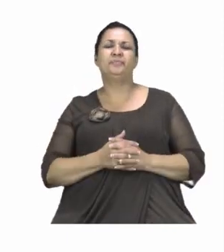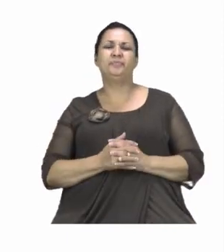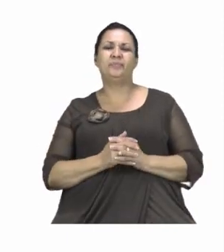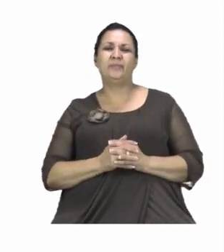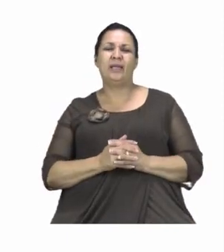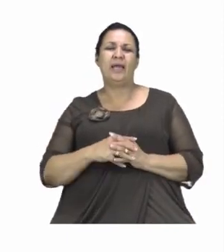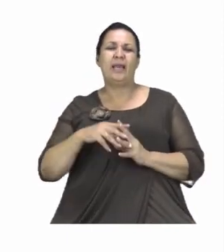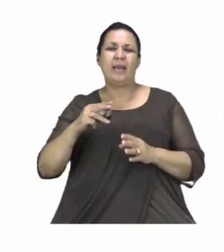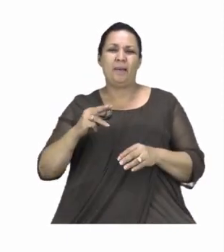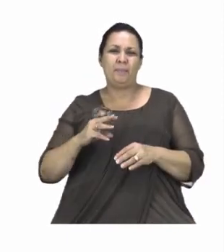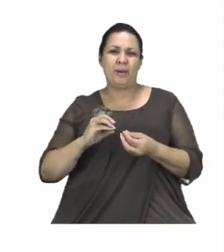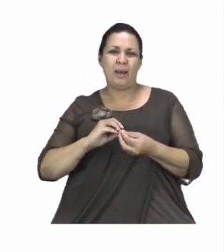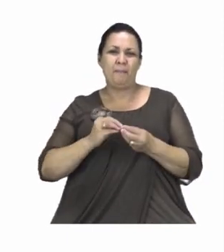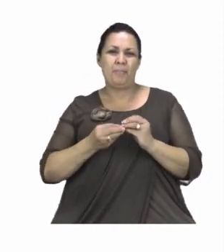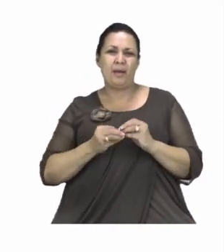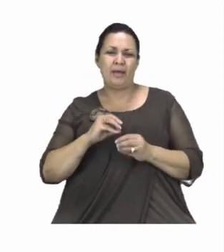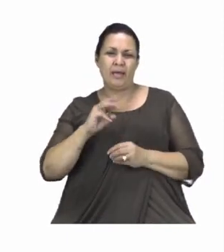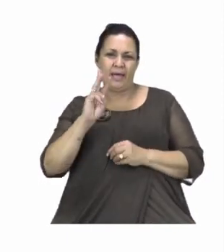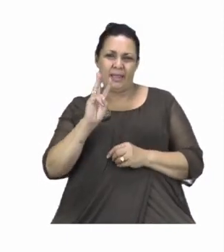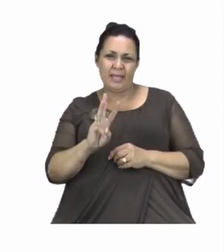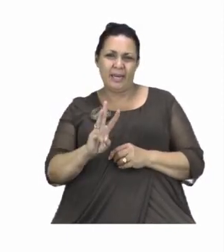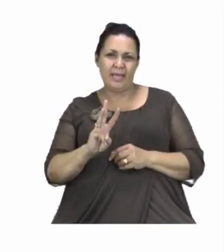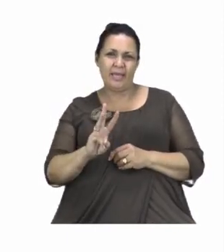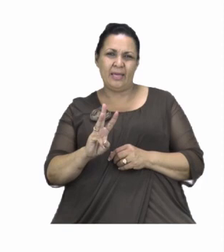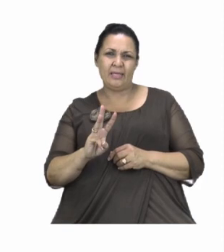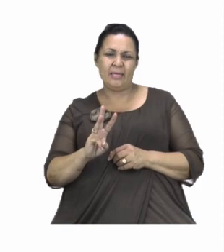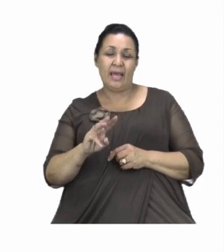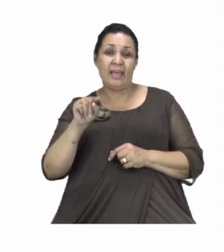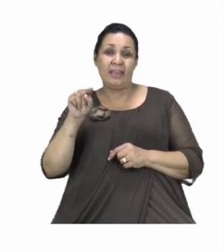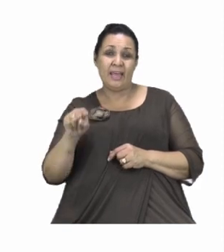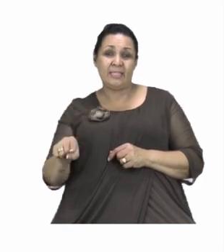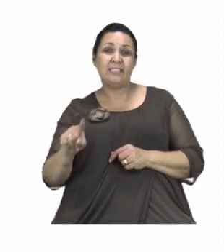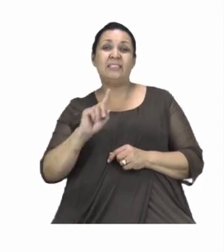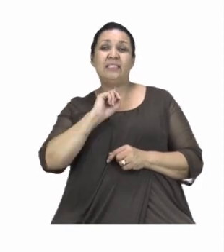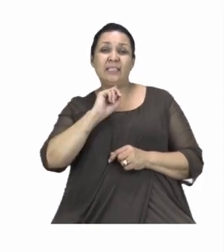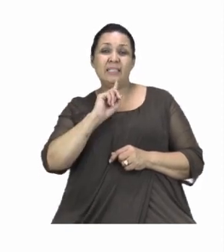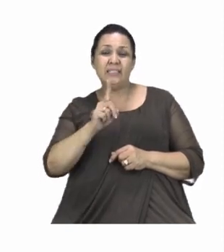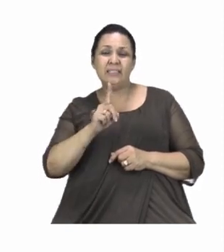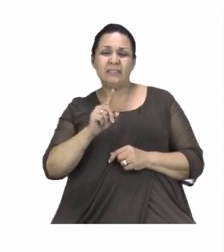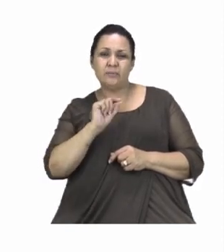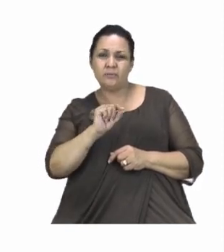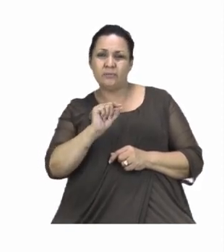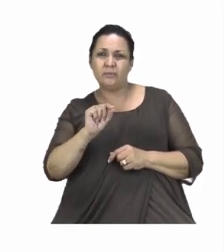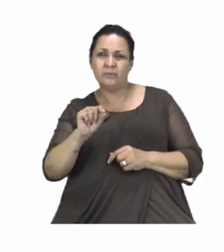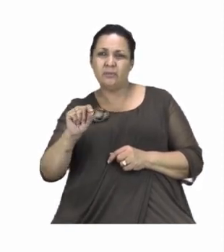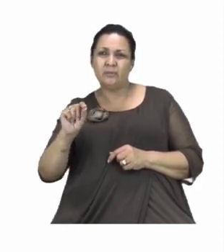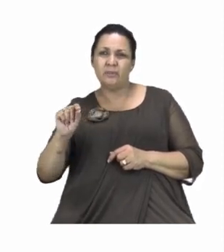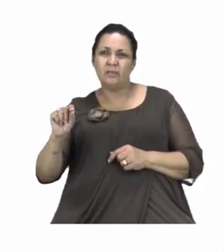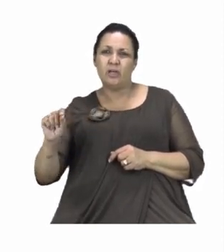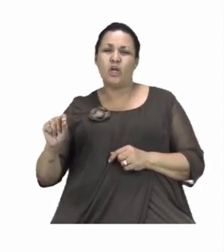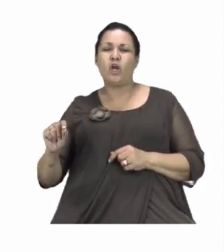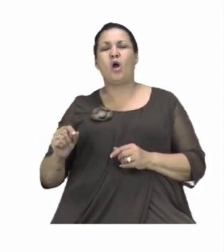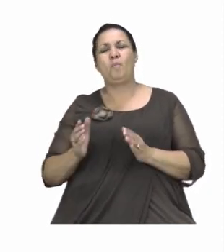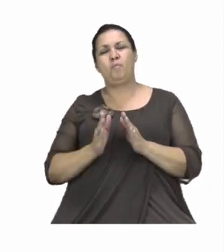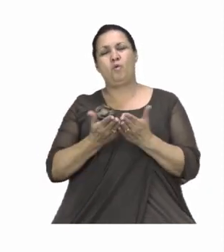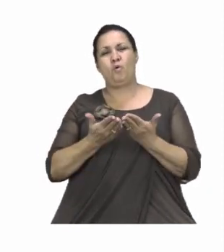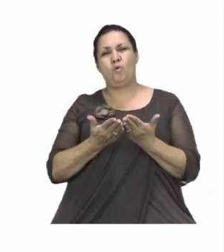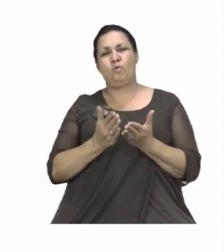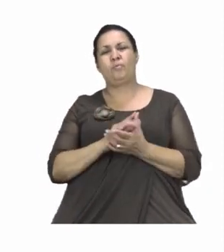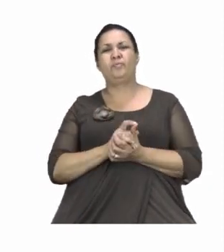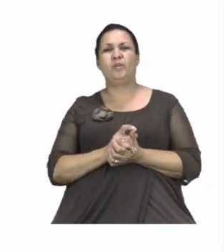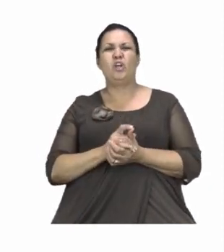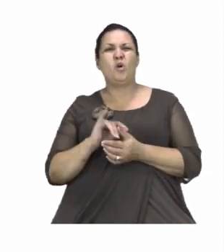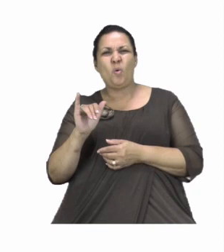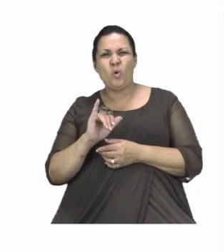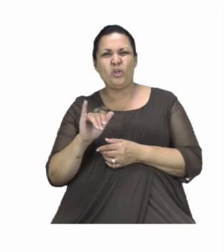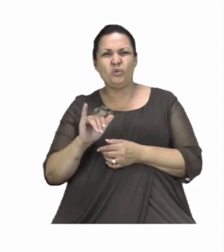number 3 says, this is dash book. You are also going